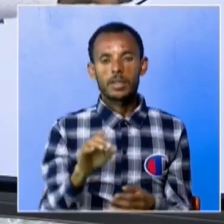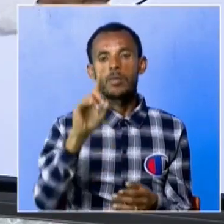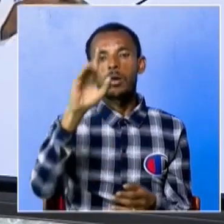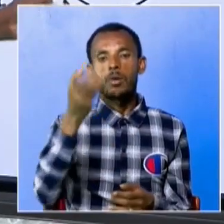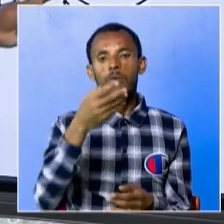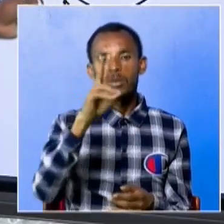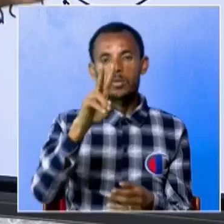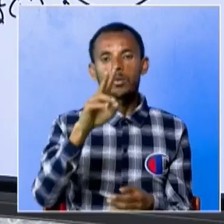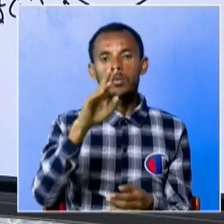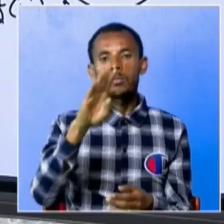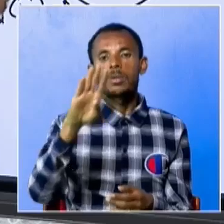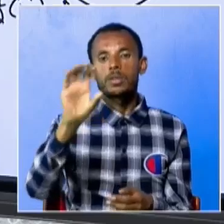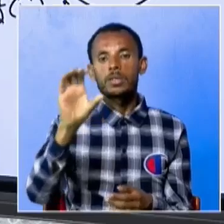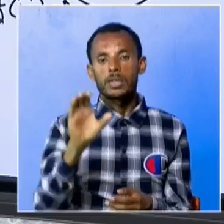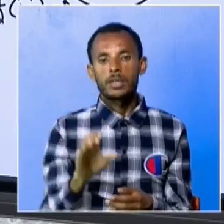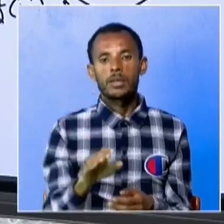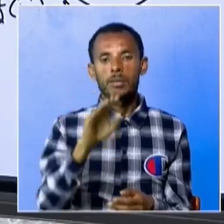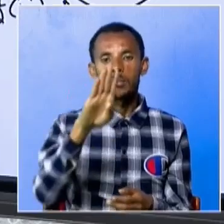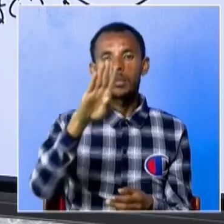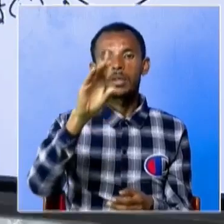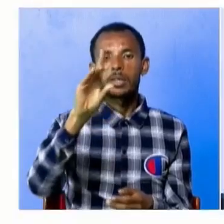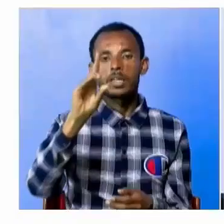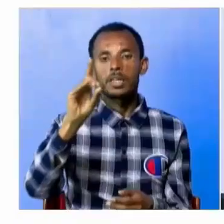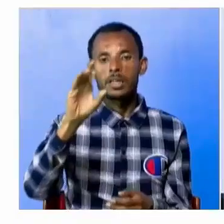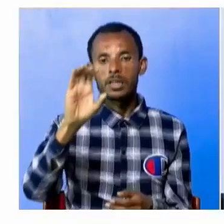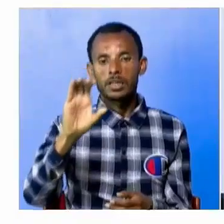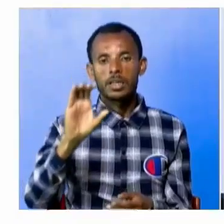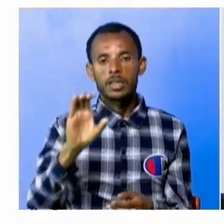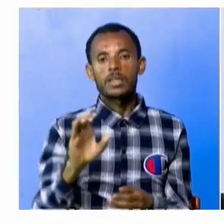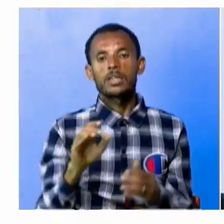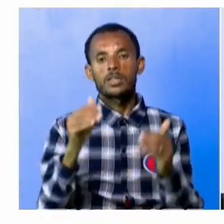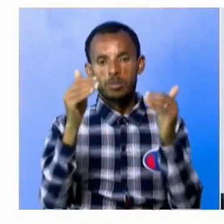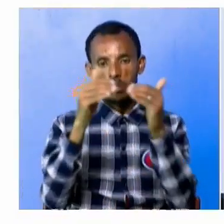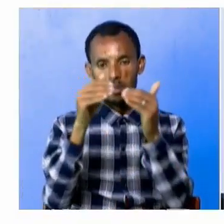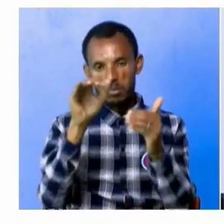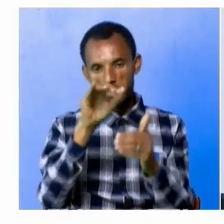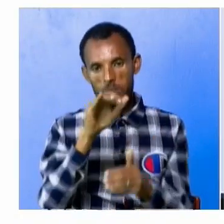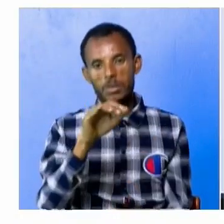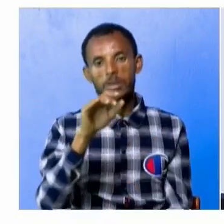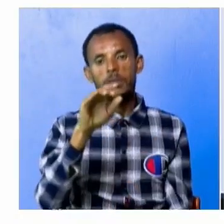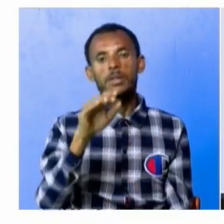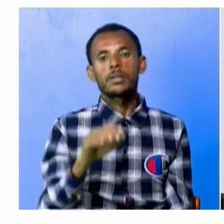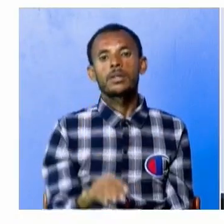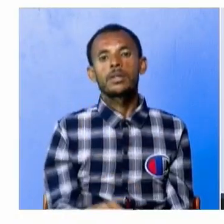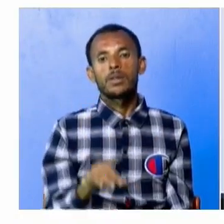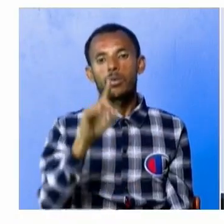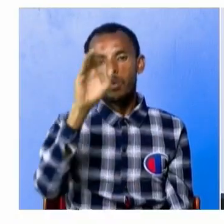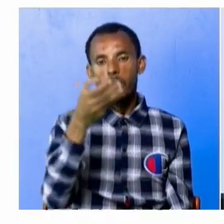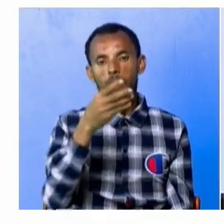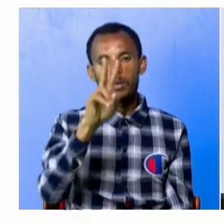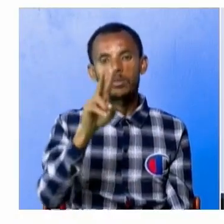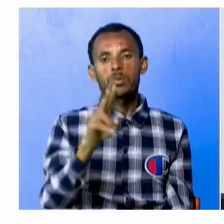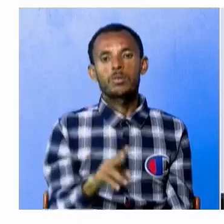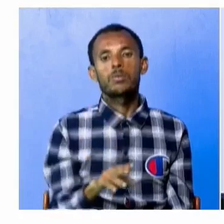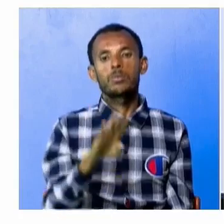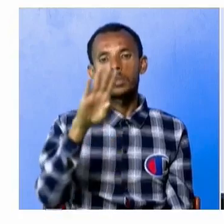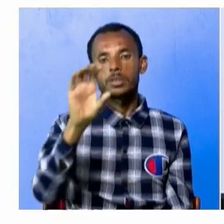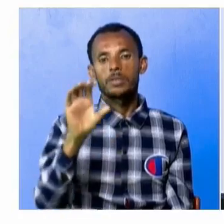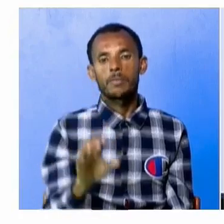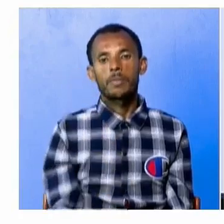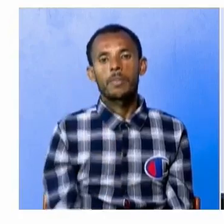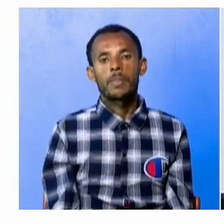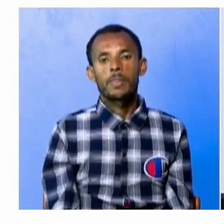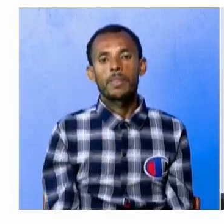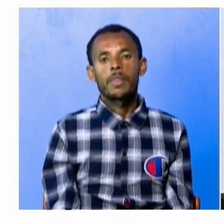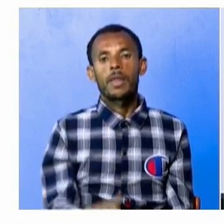BC. BDC is also half of BC. Measure of angle BDC is half